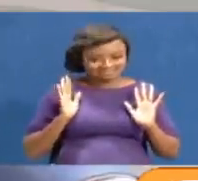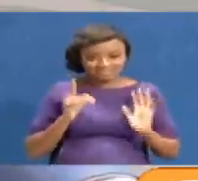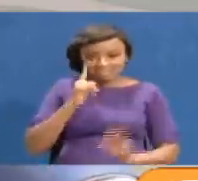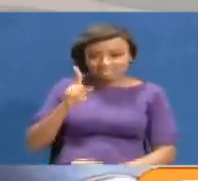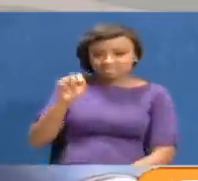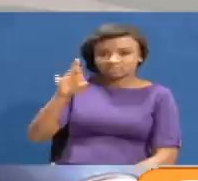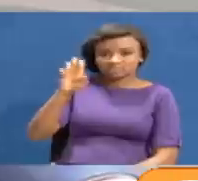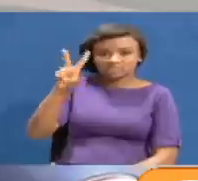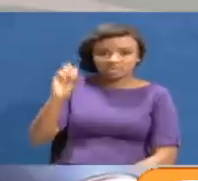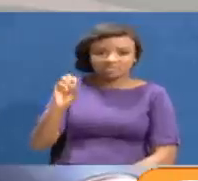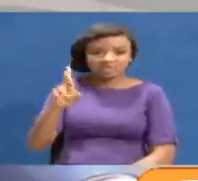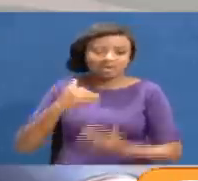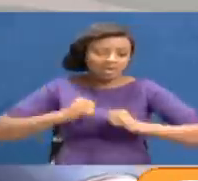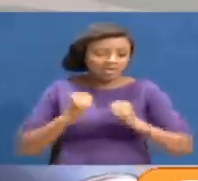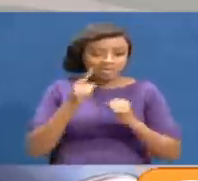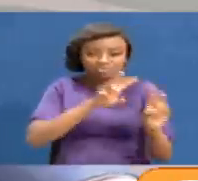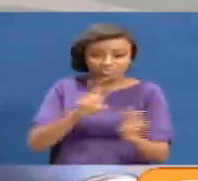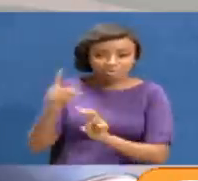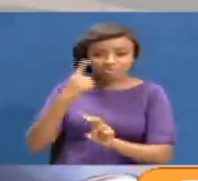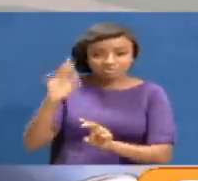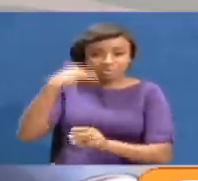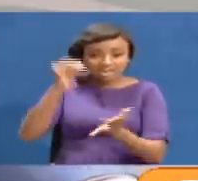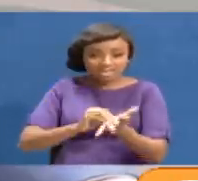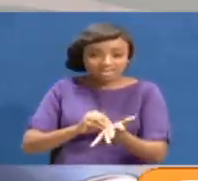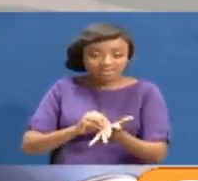name is Trevor Ombija. Always a pleasure having you with us. See you again